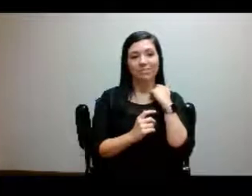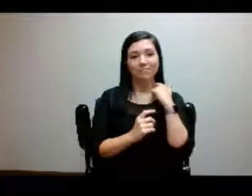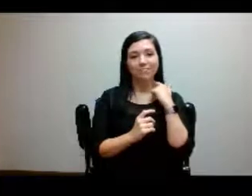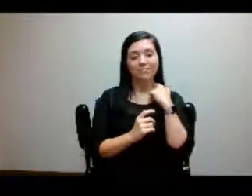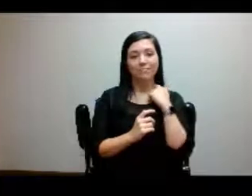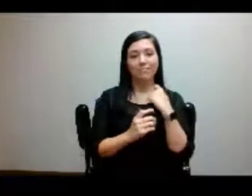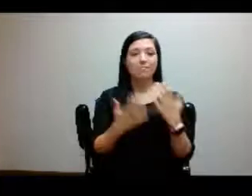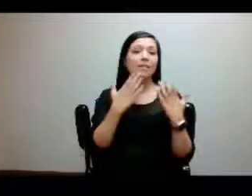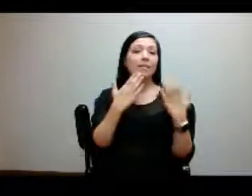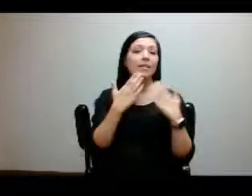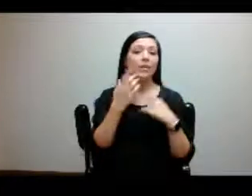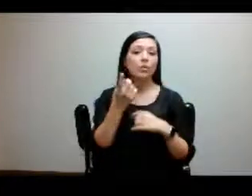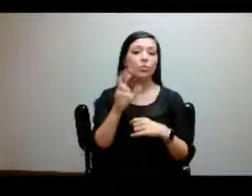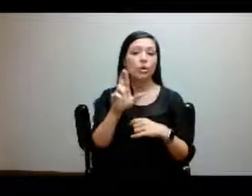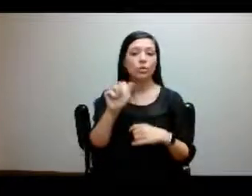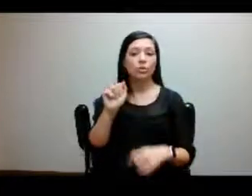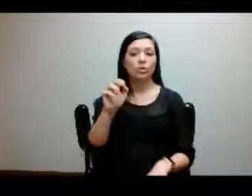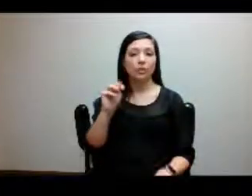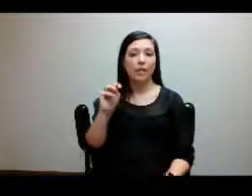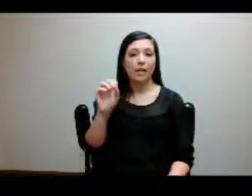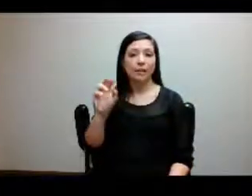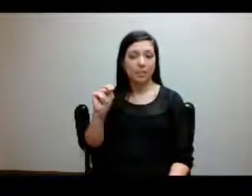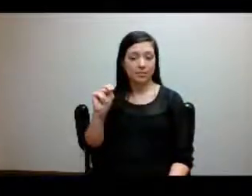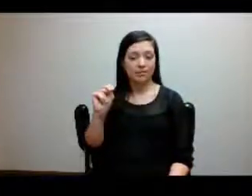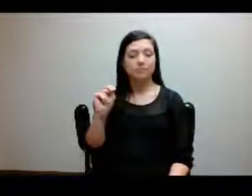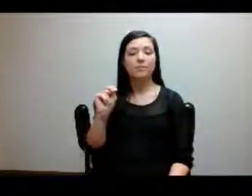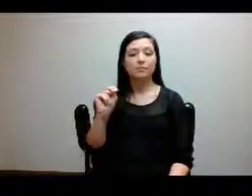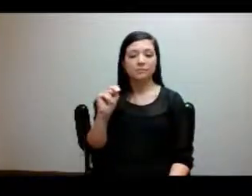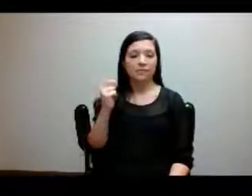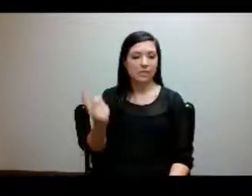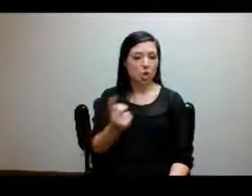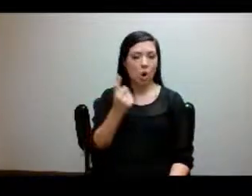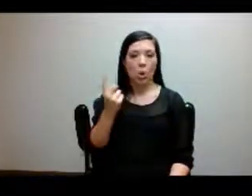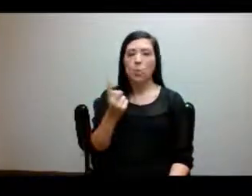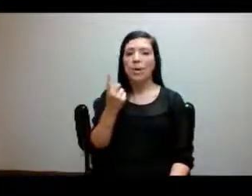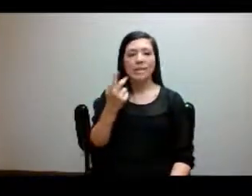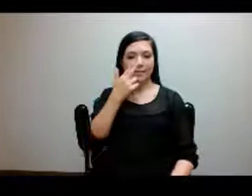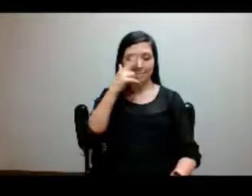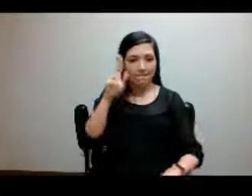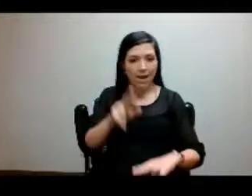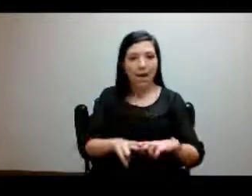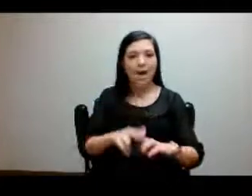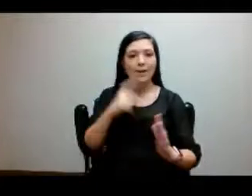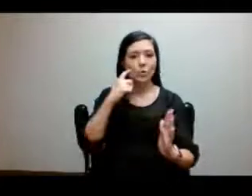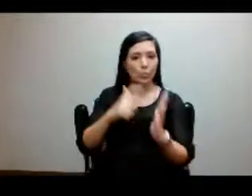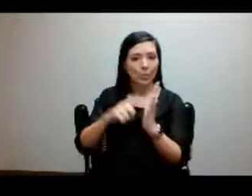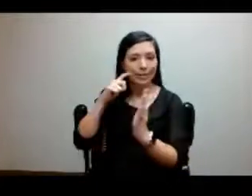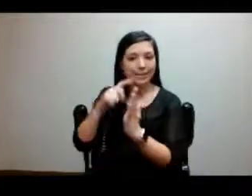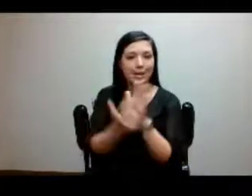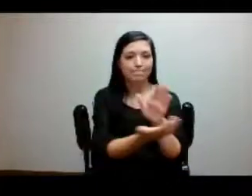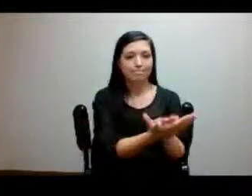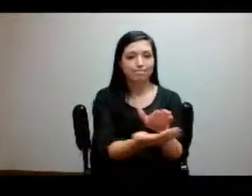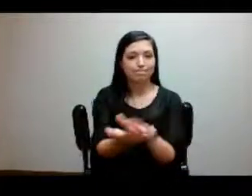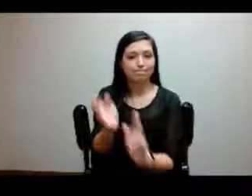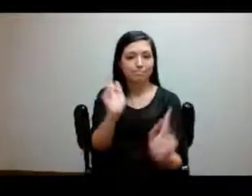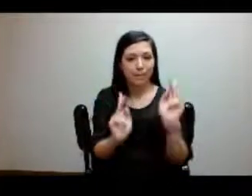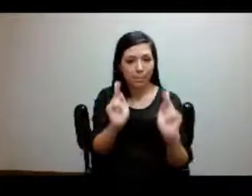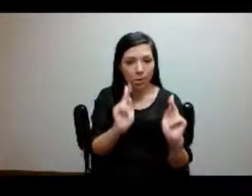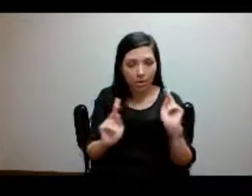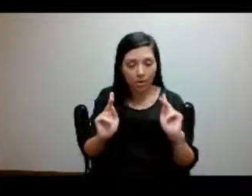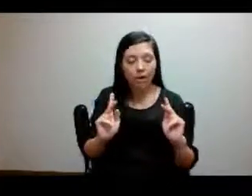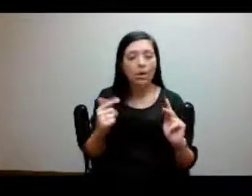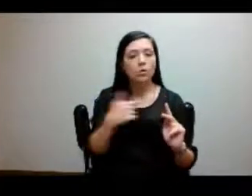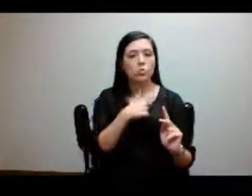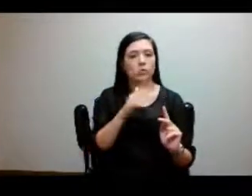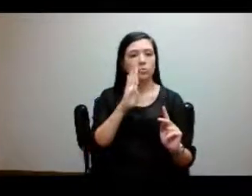Thank you, Dr. Amon. It's always very fun to recognize people's accomplishments. So we're going to